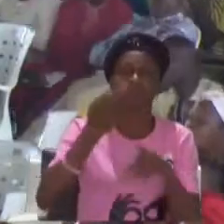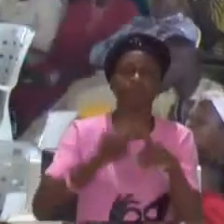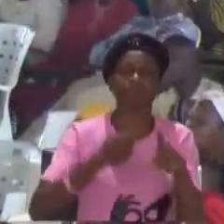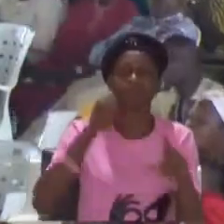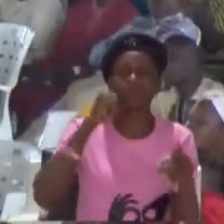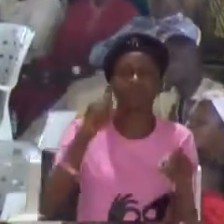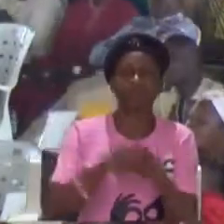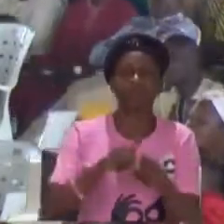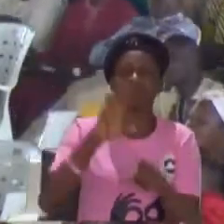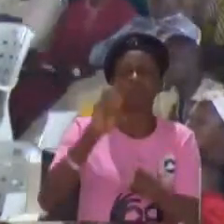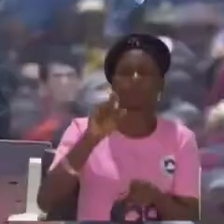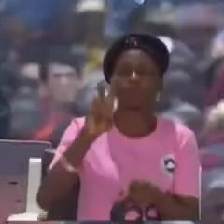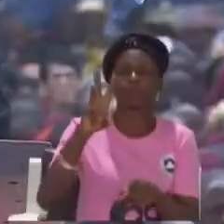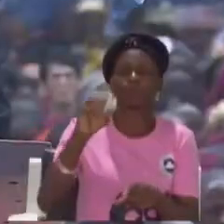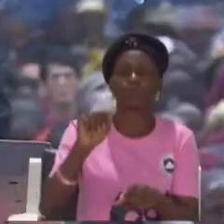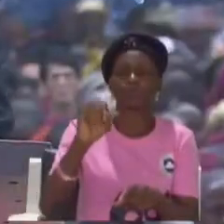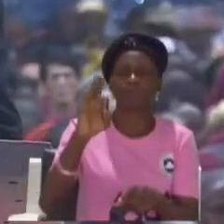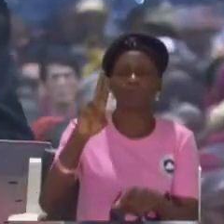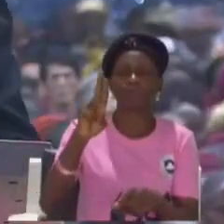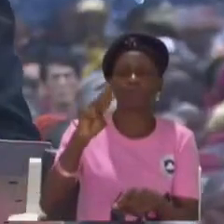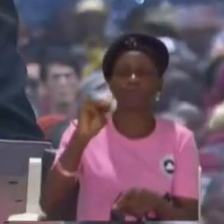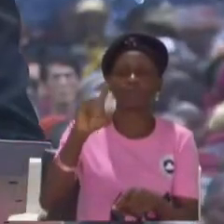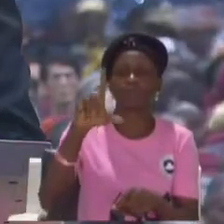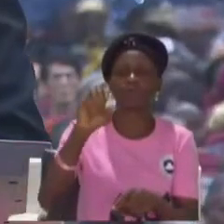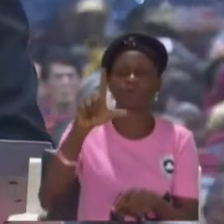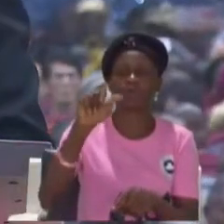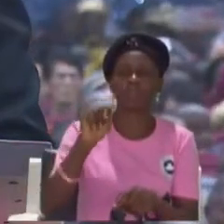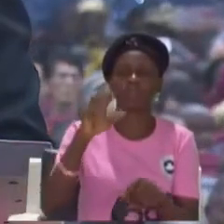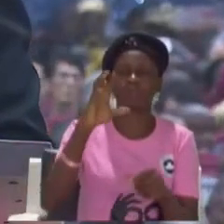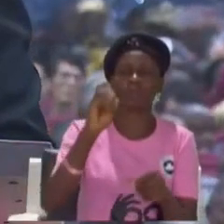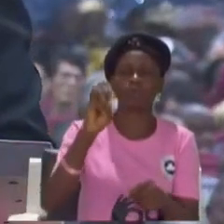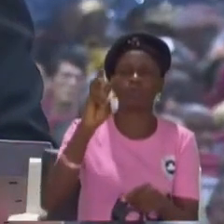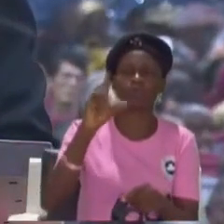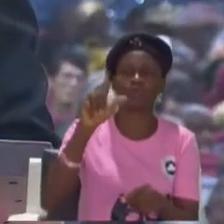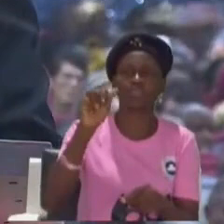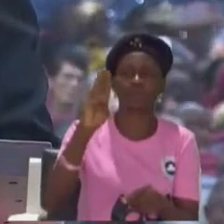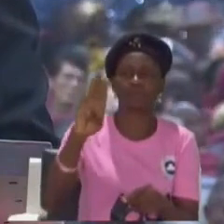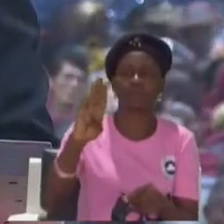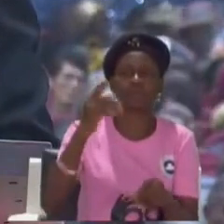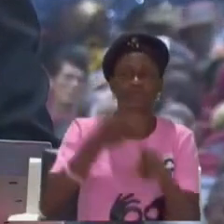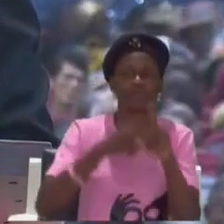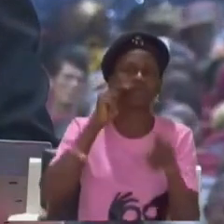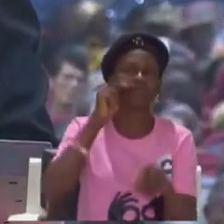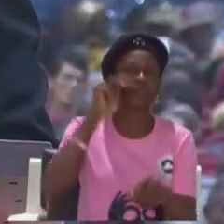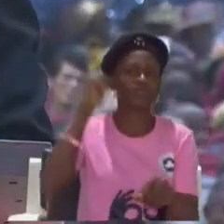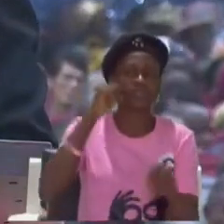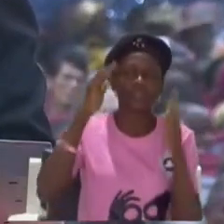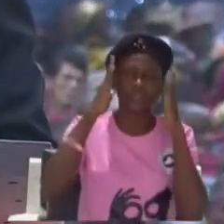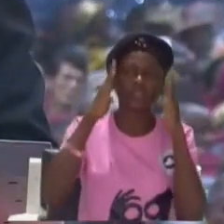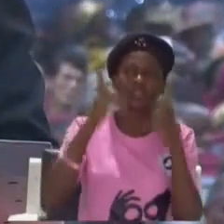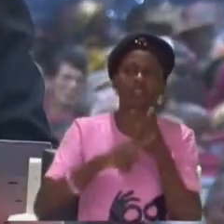Sister Oluwafomilola Owolabi from Nigeria. She attended the